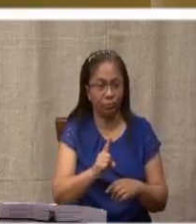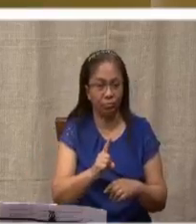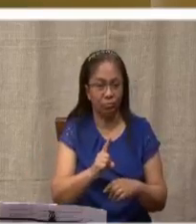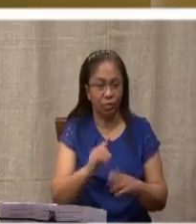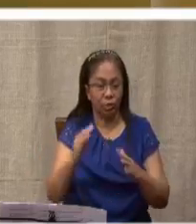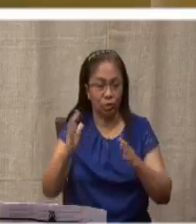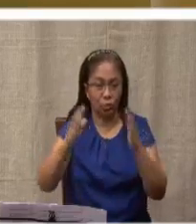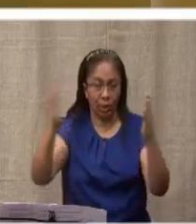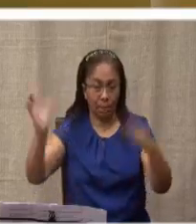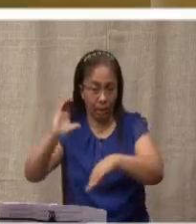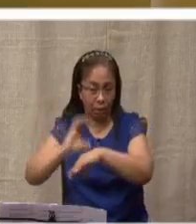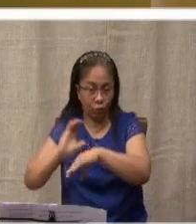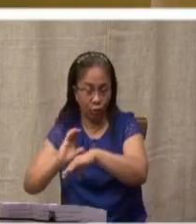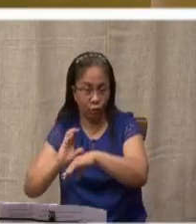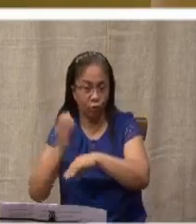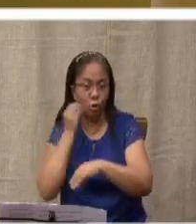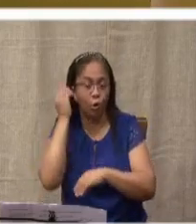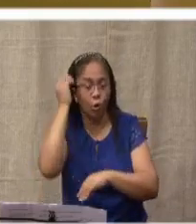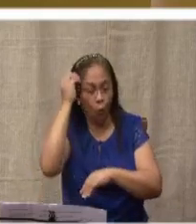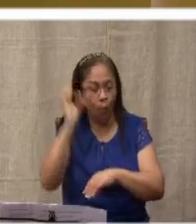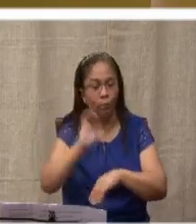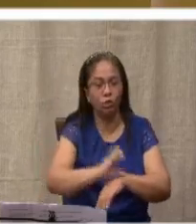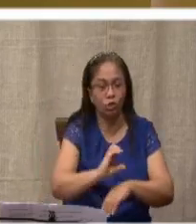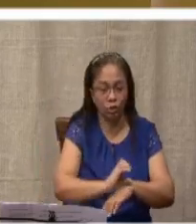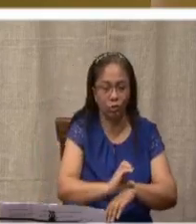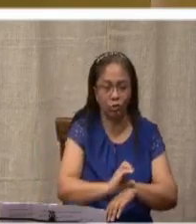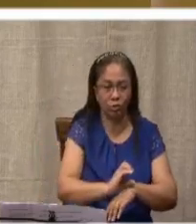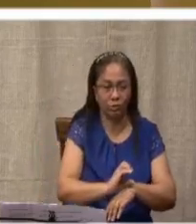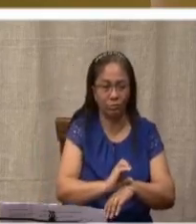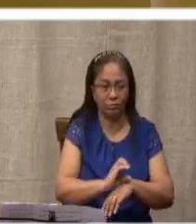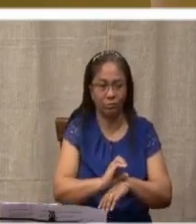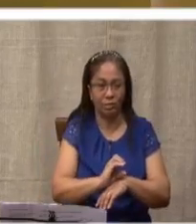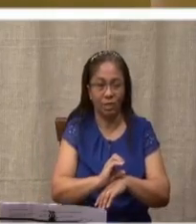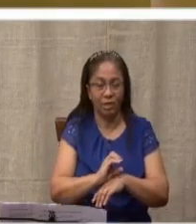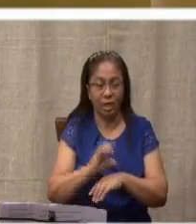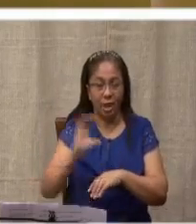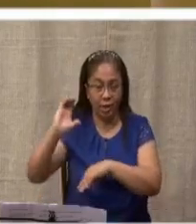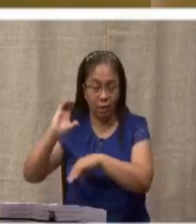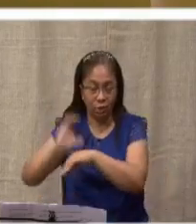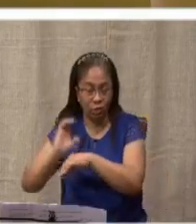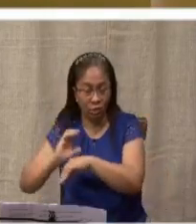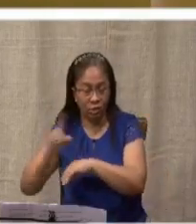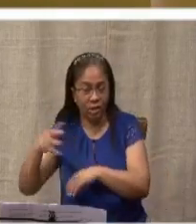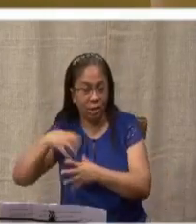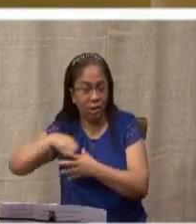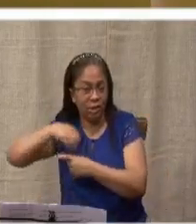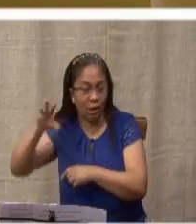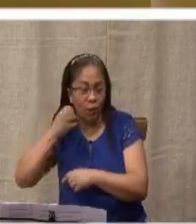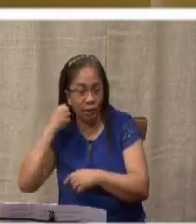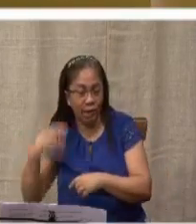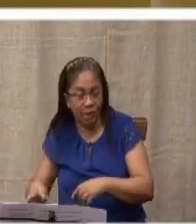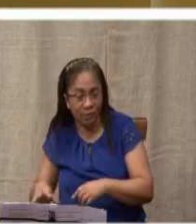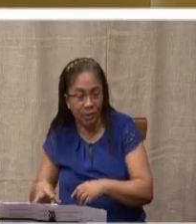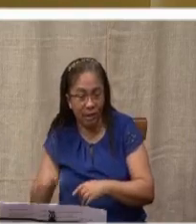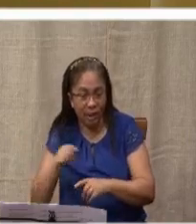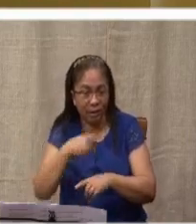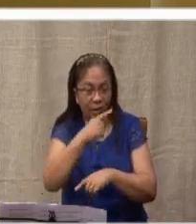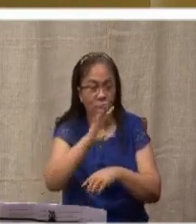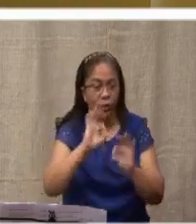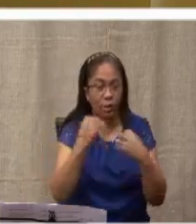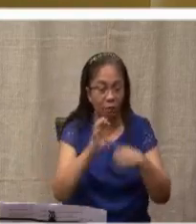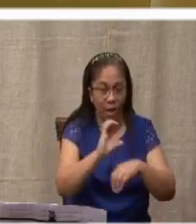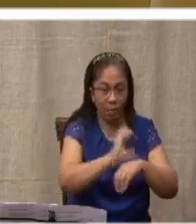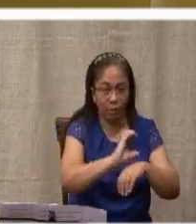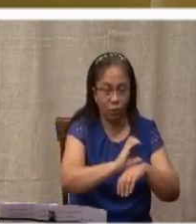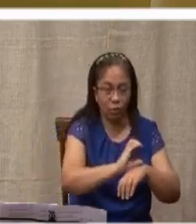church from exercising in the in the big church to healing in the domestic church and in this healing in the domestic